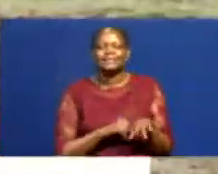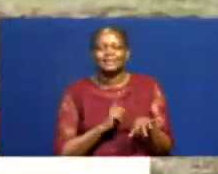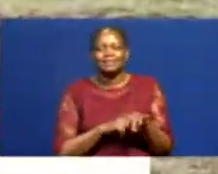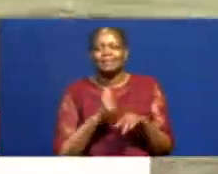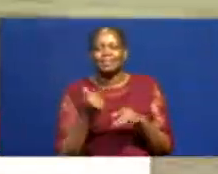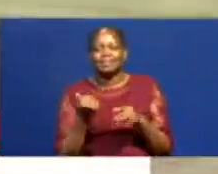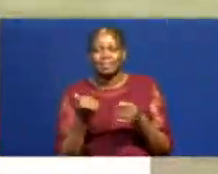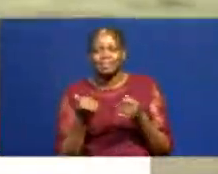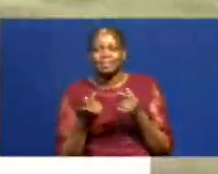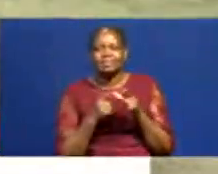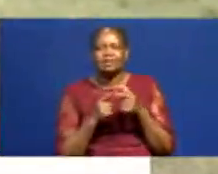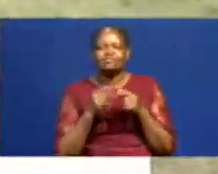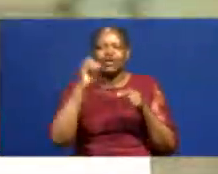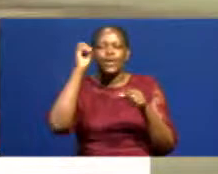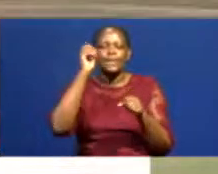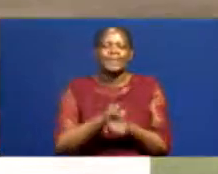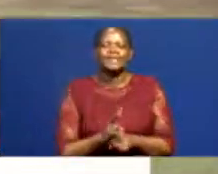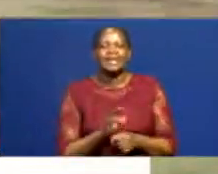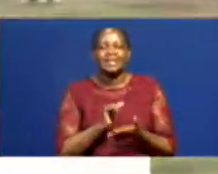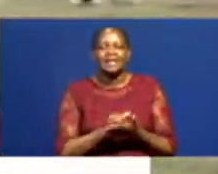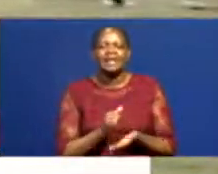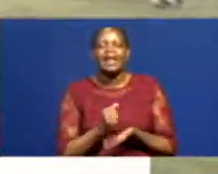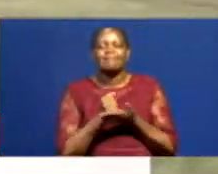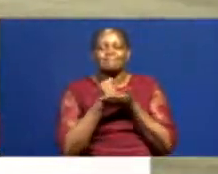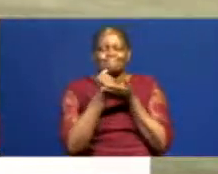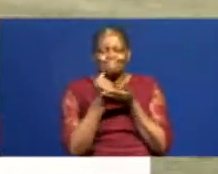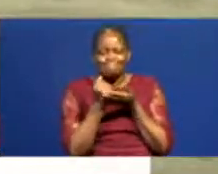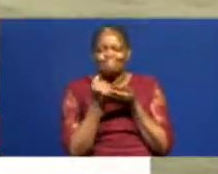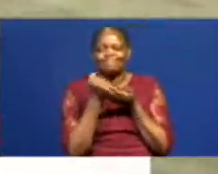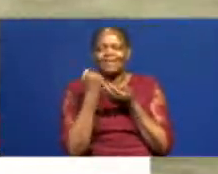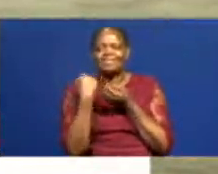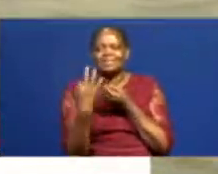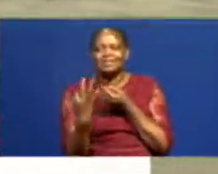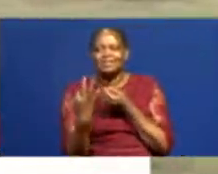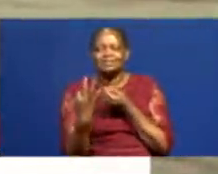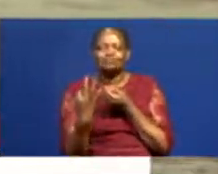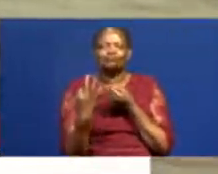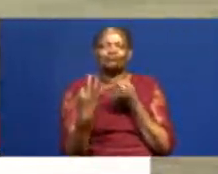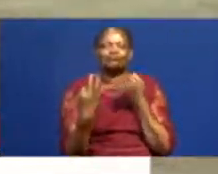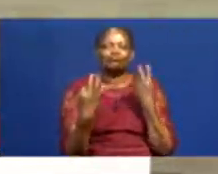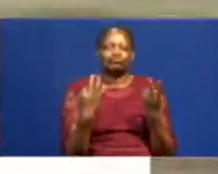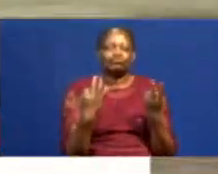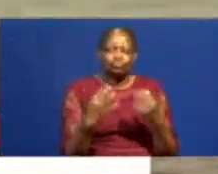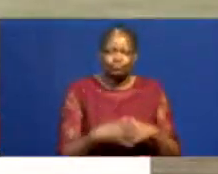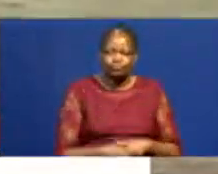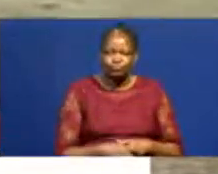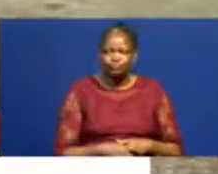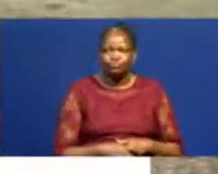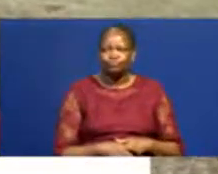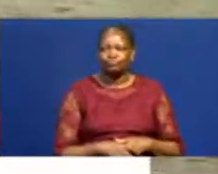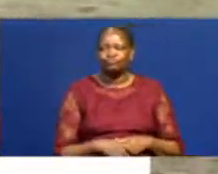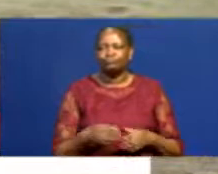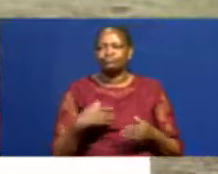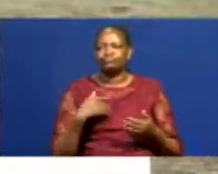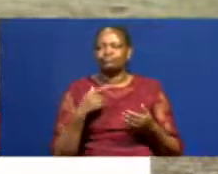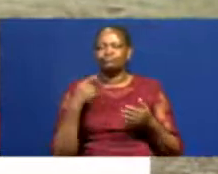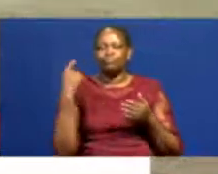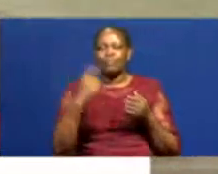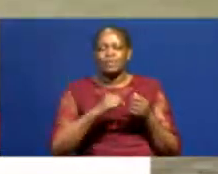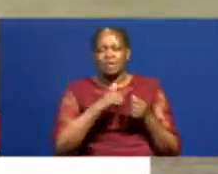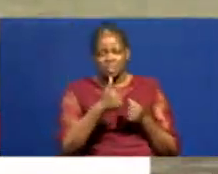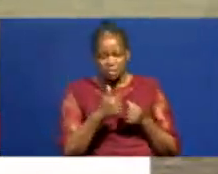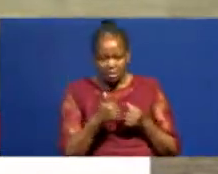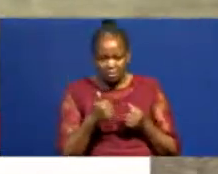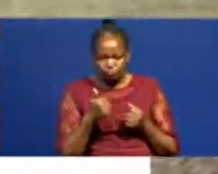time, led to a penalty shootout that ended 4-3 in favor of Laser Hill Academy, who edged out Ololunga FC in